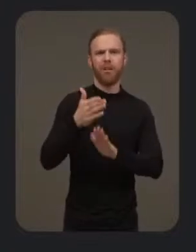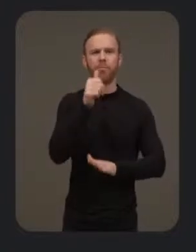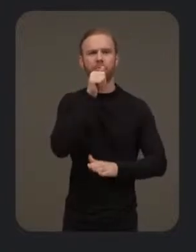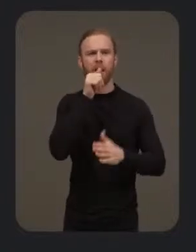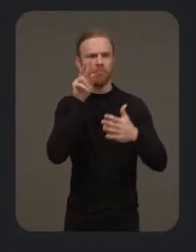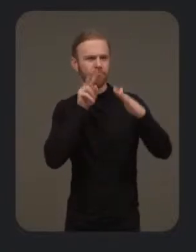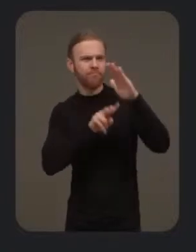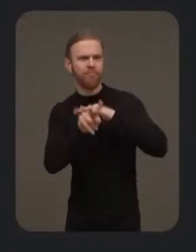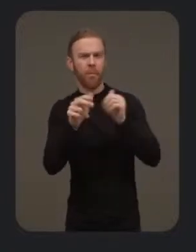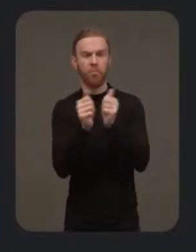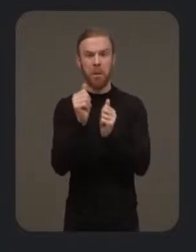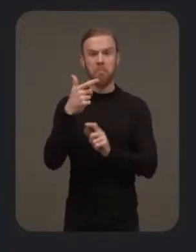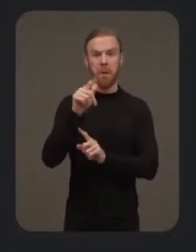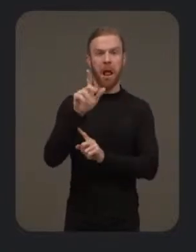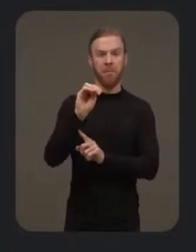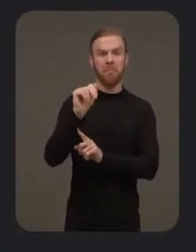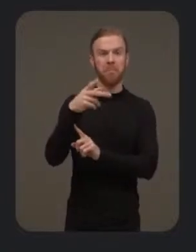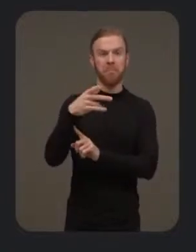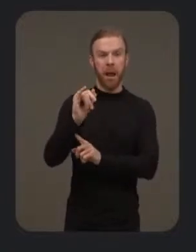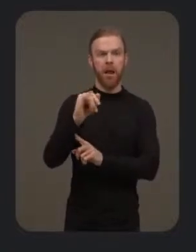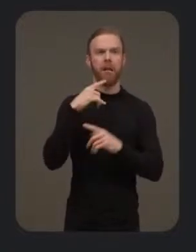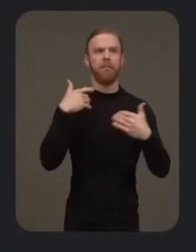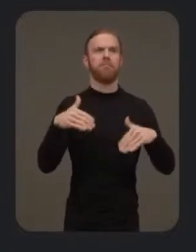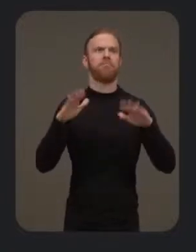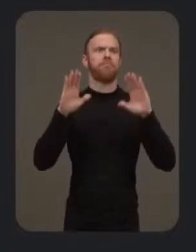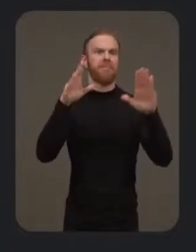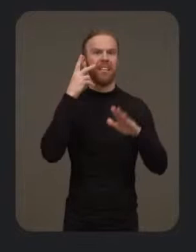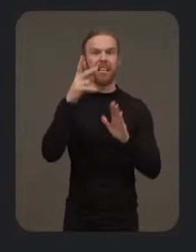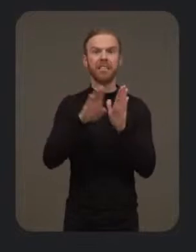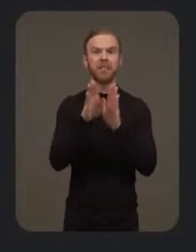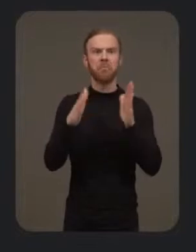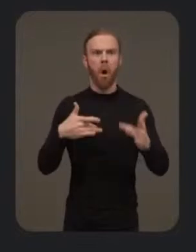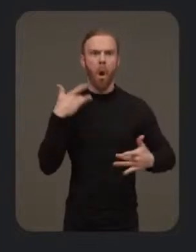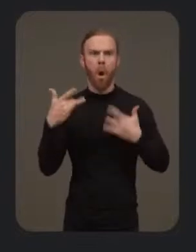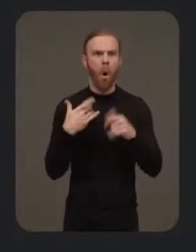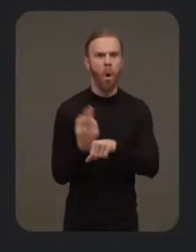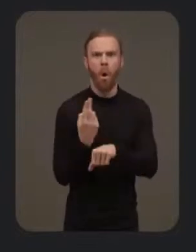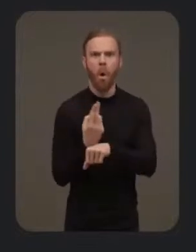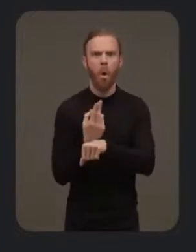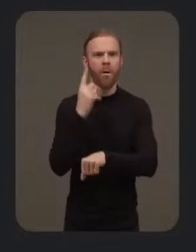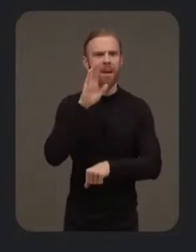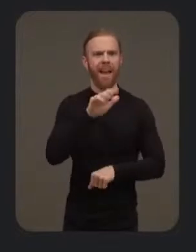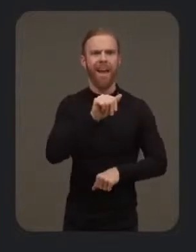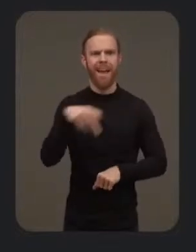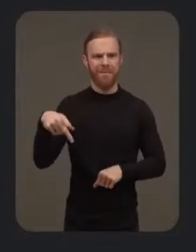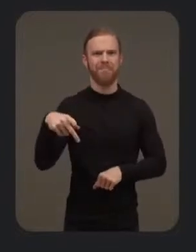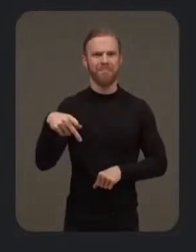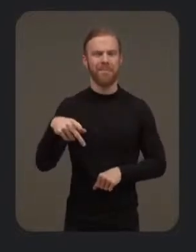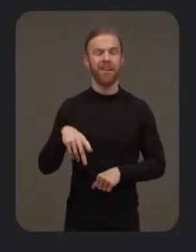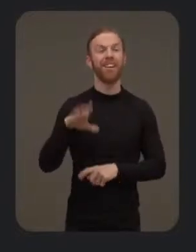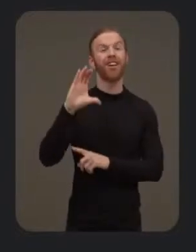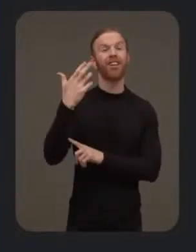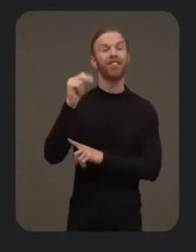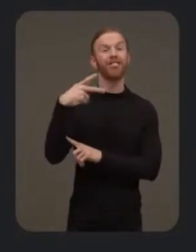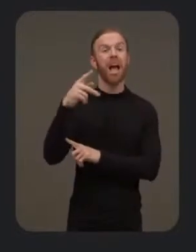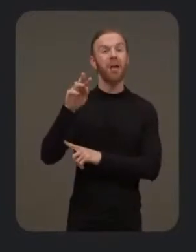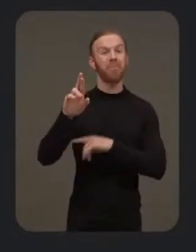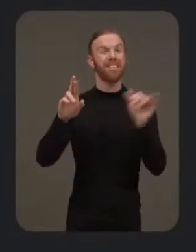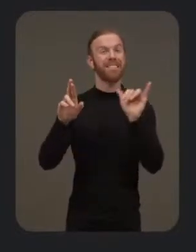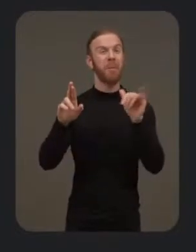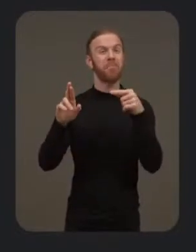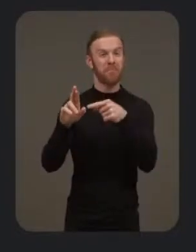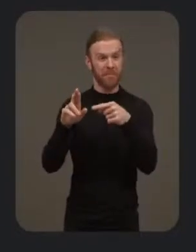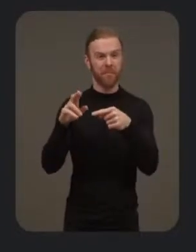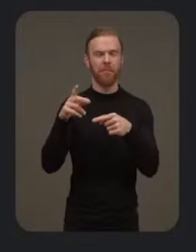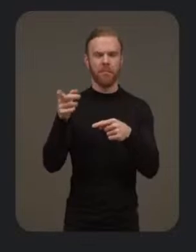with our Palm API, and it's been amazing to see how quickly developers have used it in their applications. Like